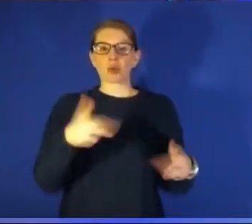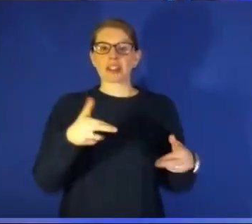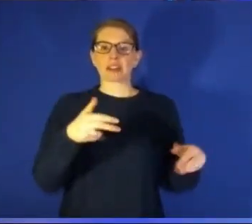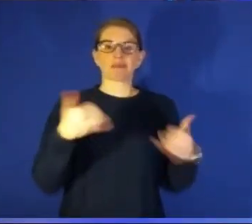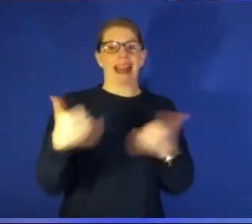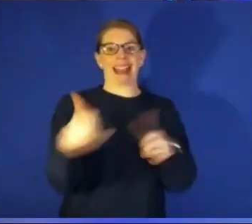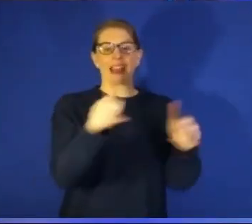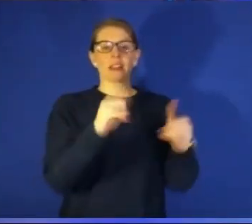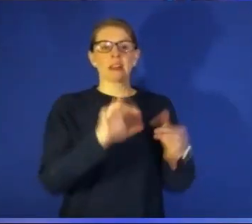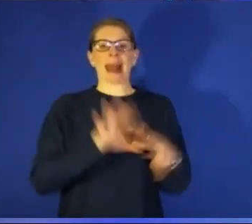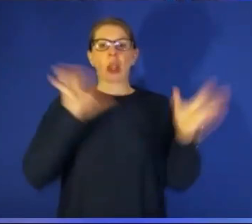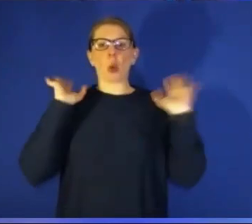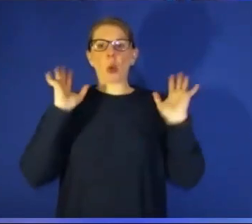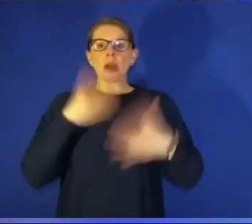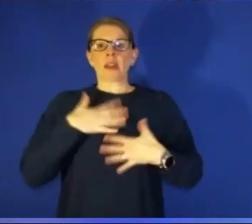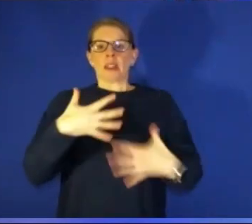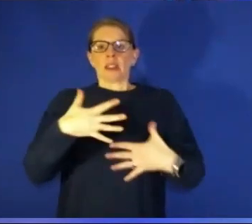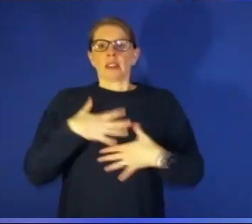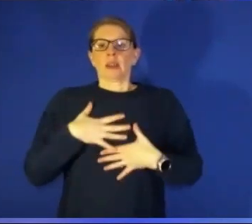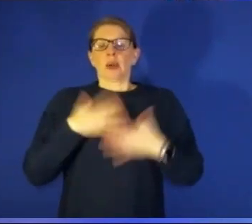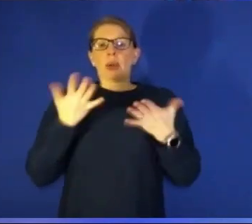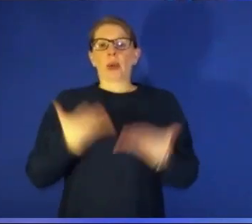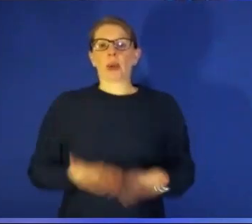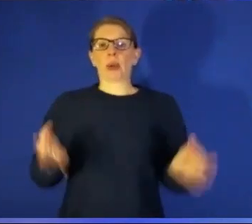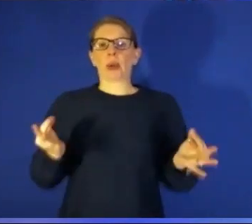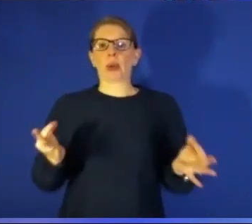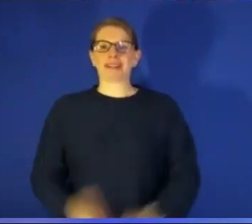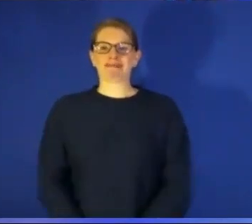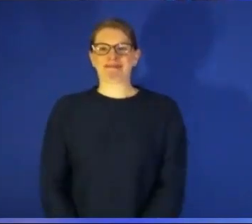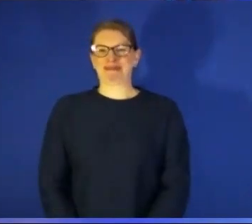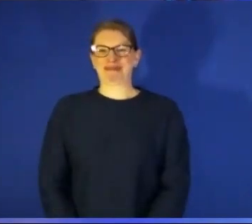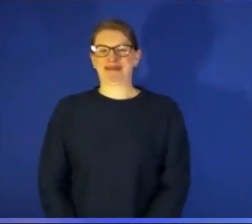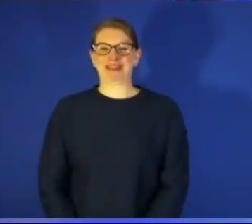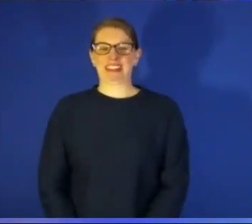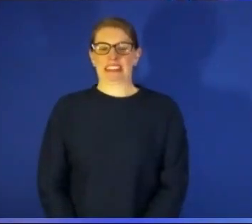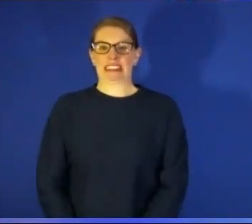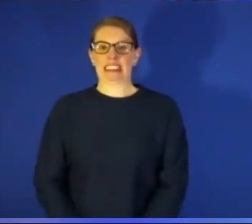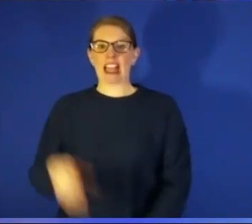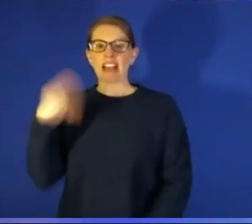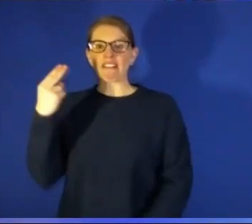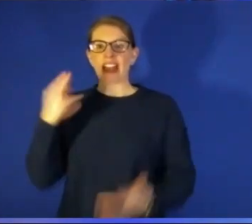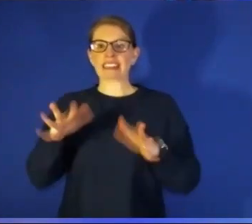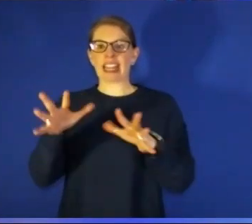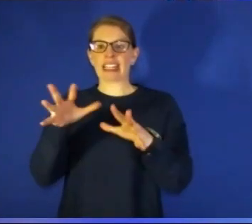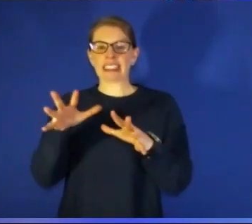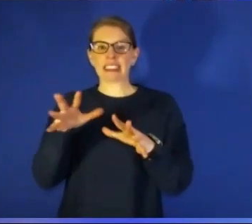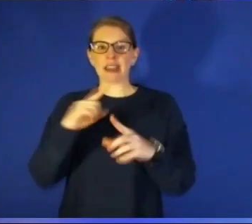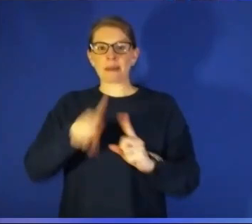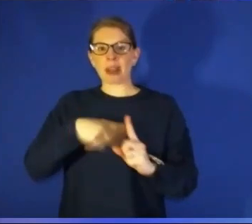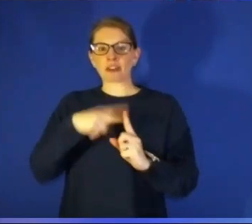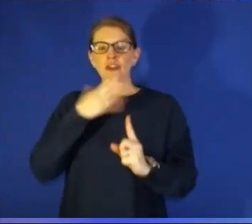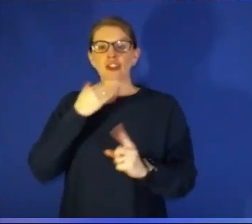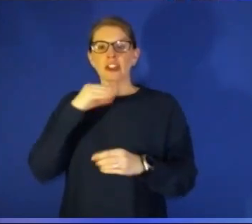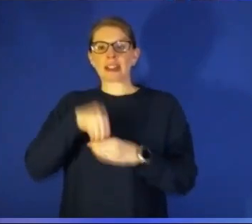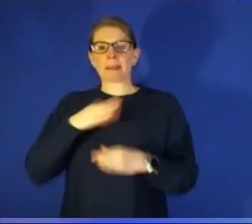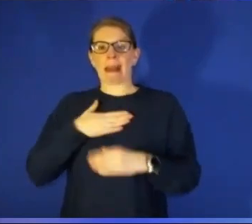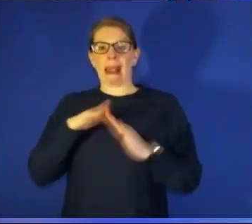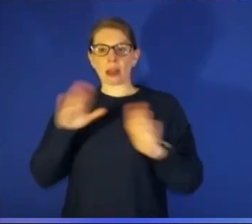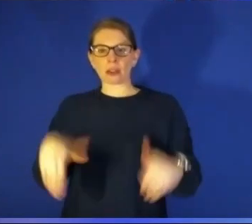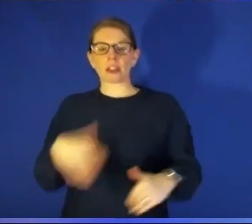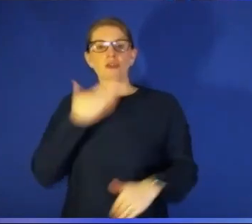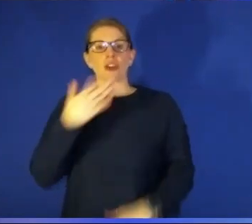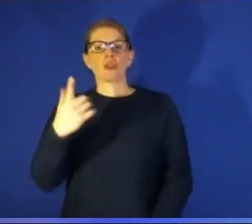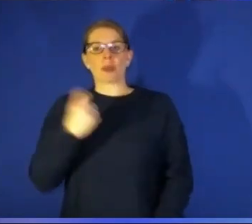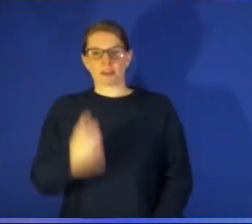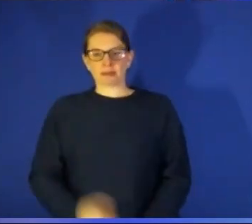go. Yeah, okay. Going to let it go. Actually, this makes me feel really good. I have high anxiety about sugar in my house. Okay. Good question. Sandy, what